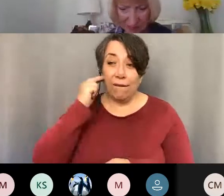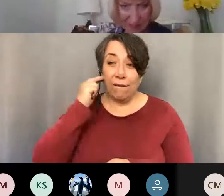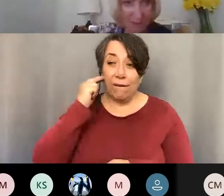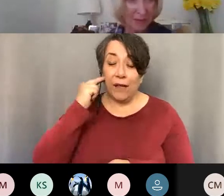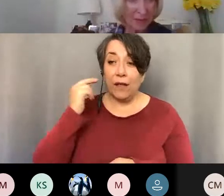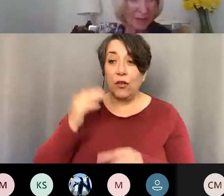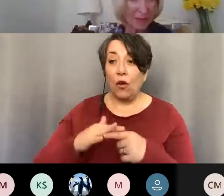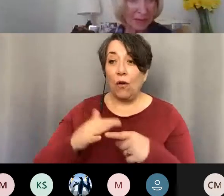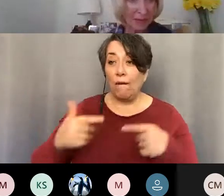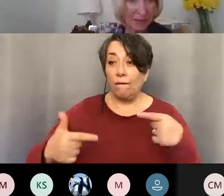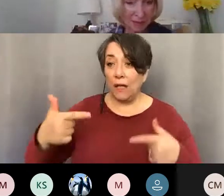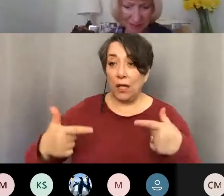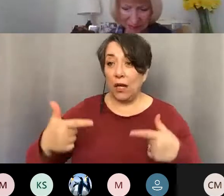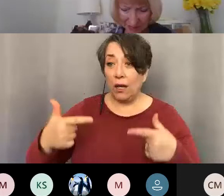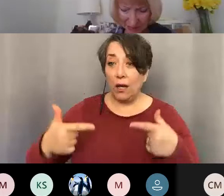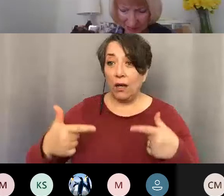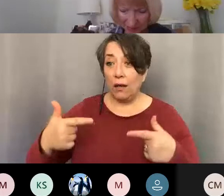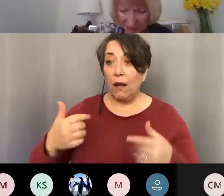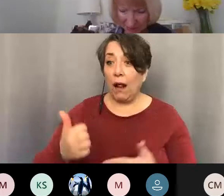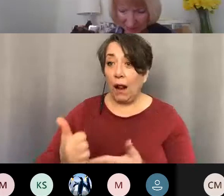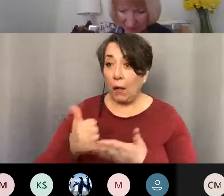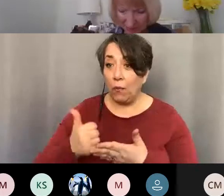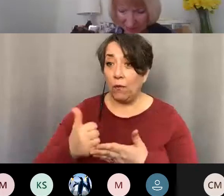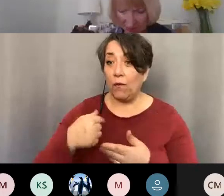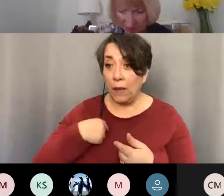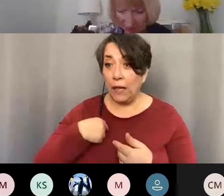consultation is a great help. But